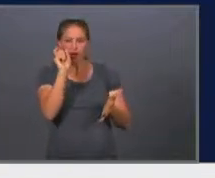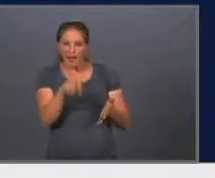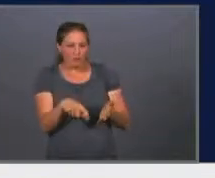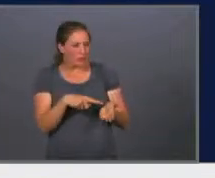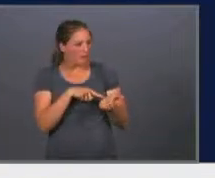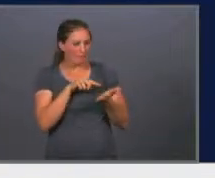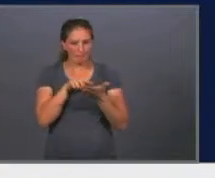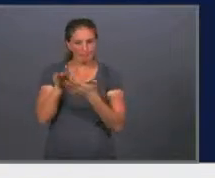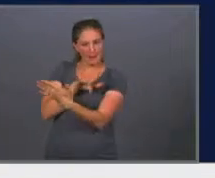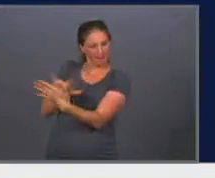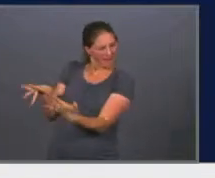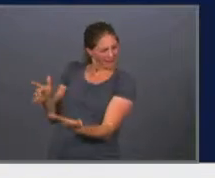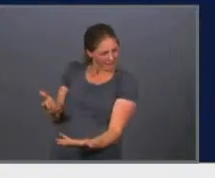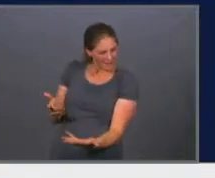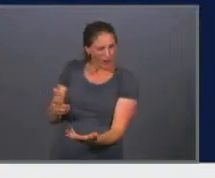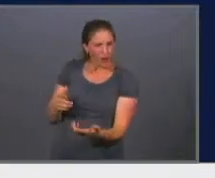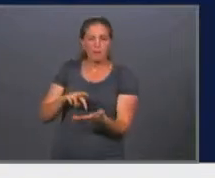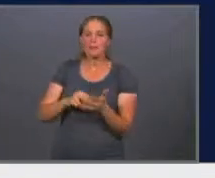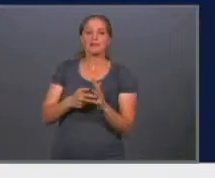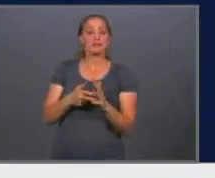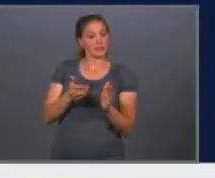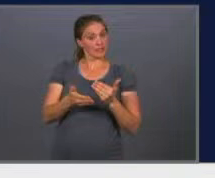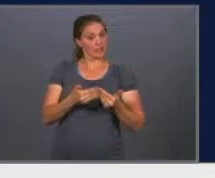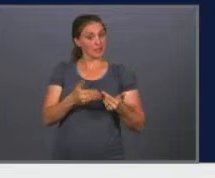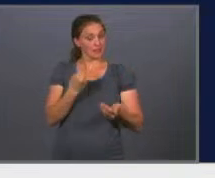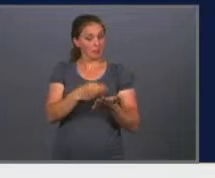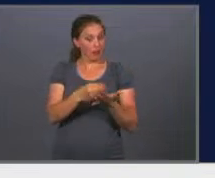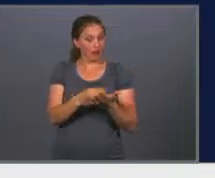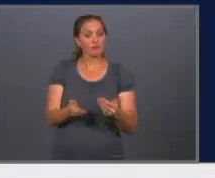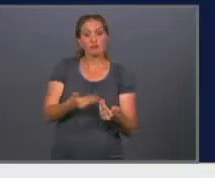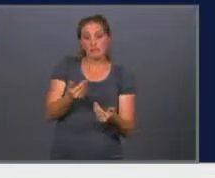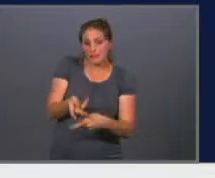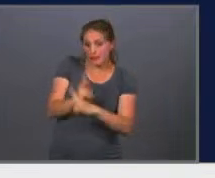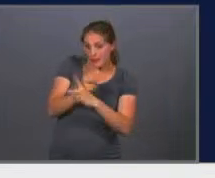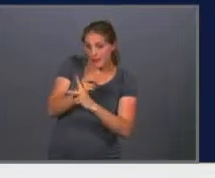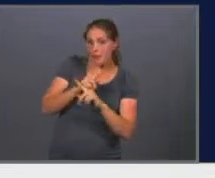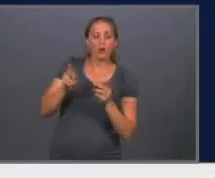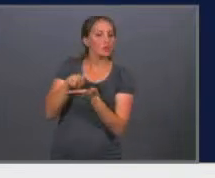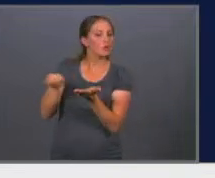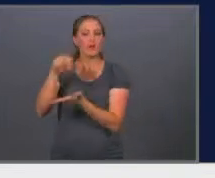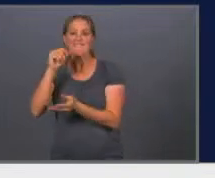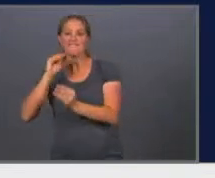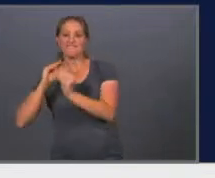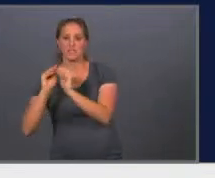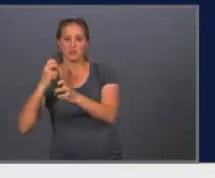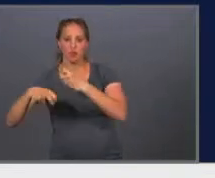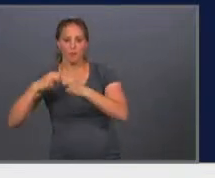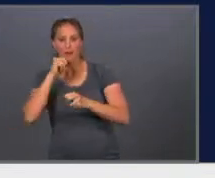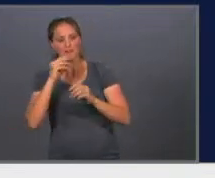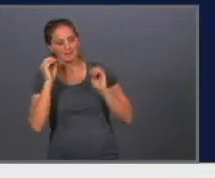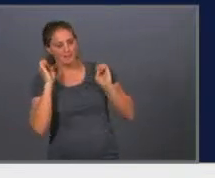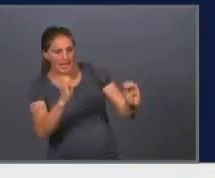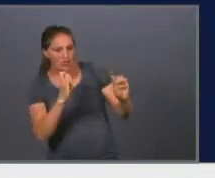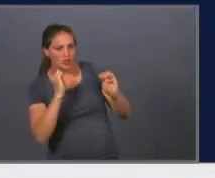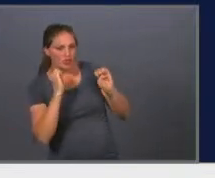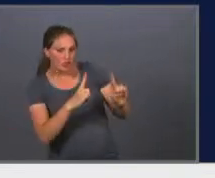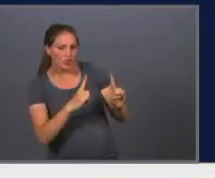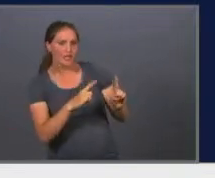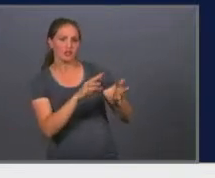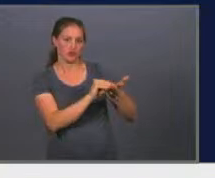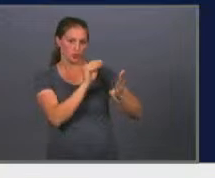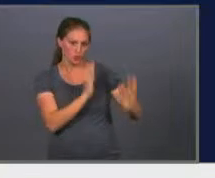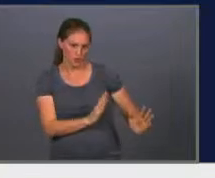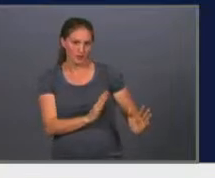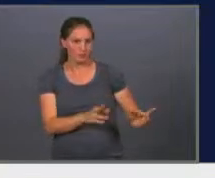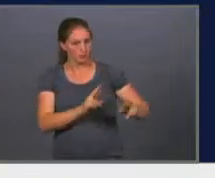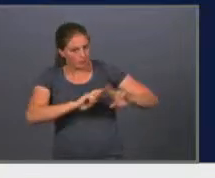so it's more and more easy to get easy money, easy lending, and universities aren't going to fix the problem. And I'm really proud of what universities right here in the First District